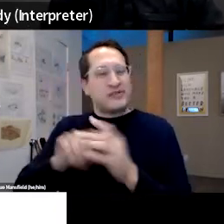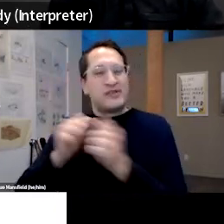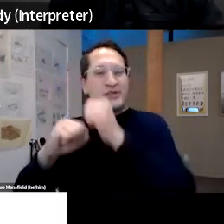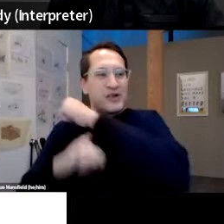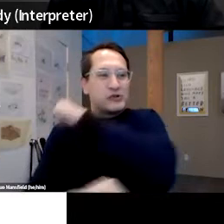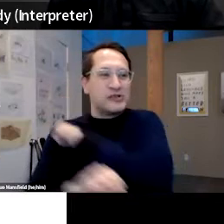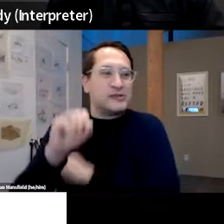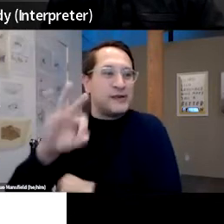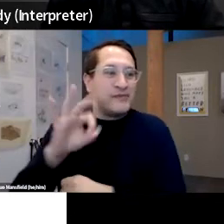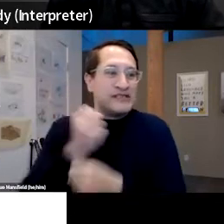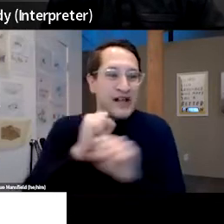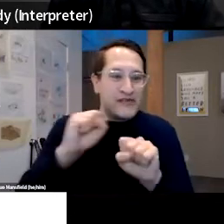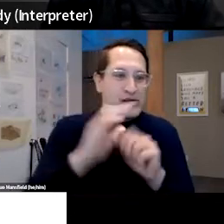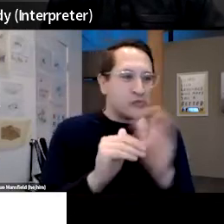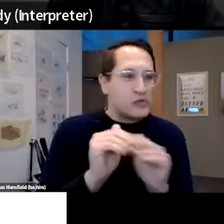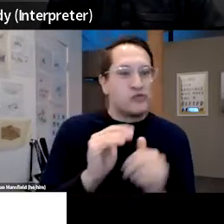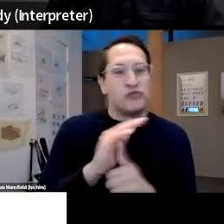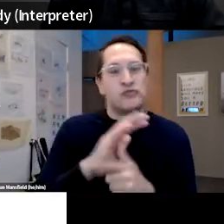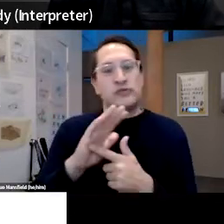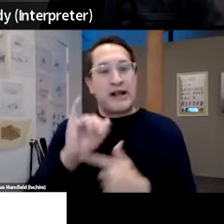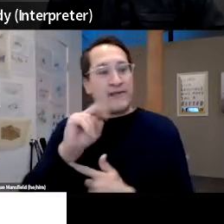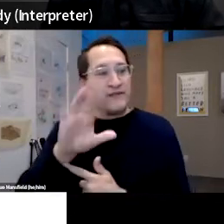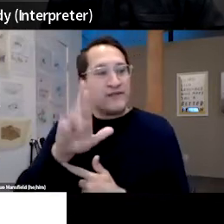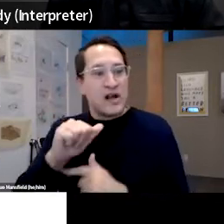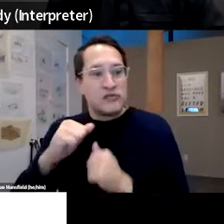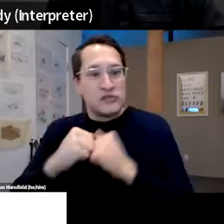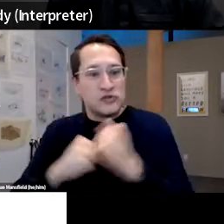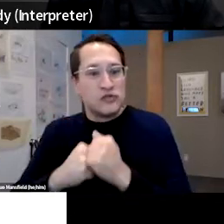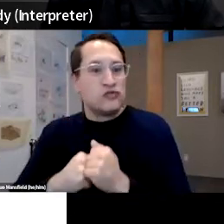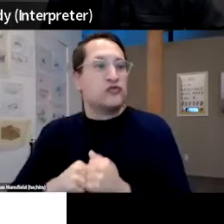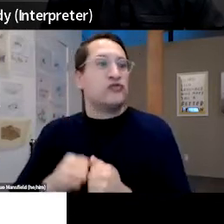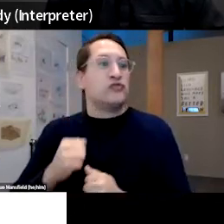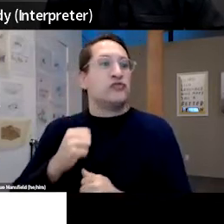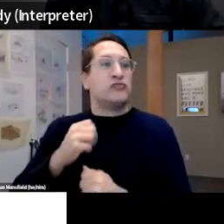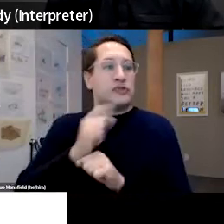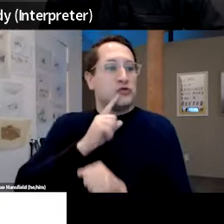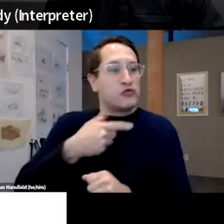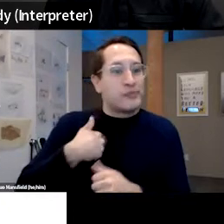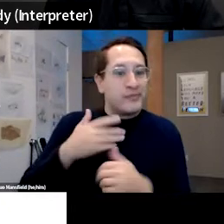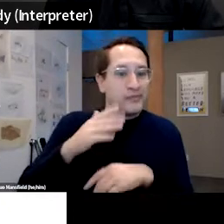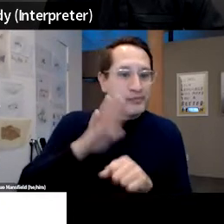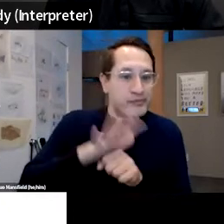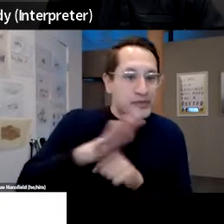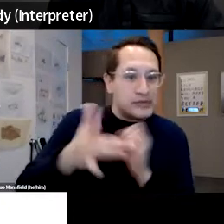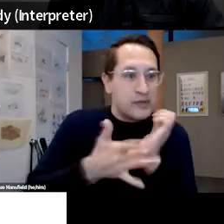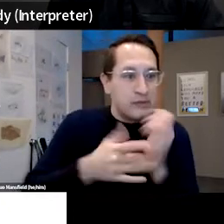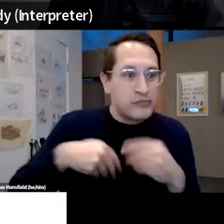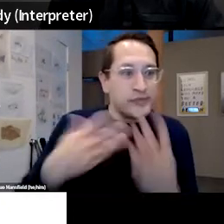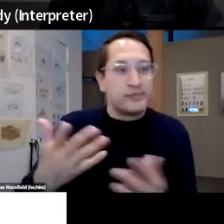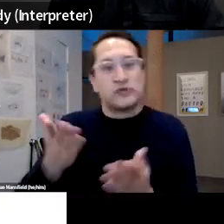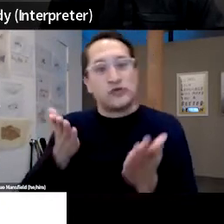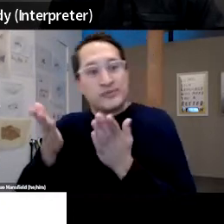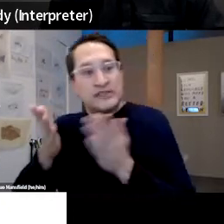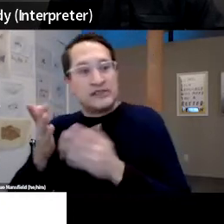needs, starting with the foundation of safety, comfort, infrastructure, and making sure you